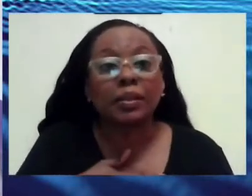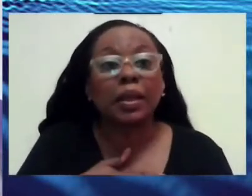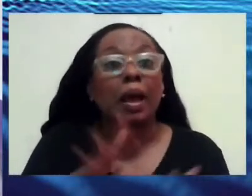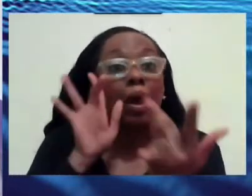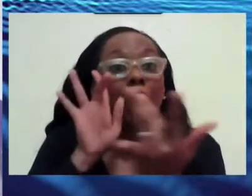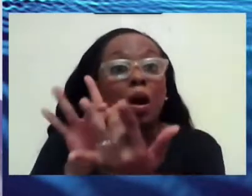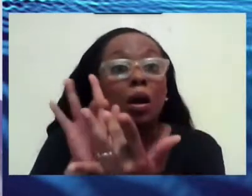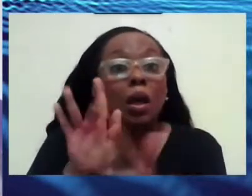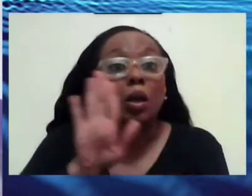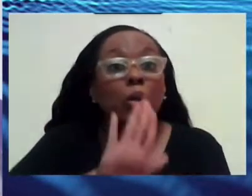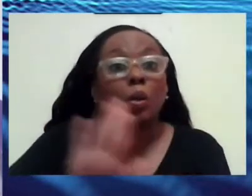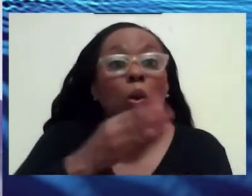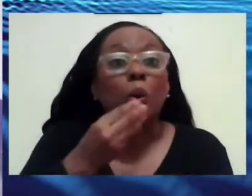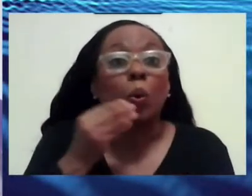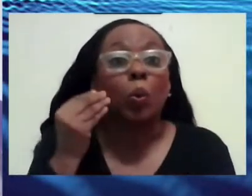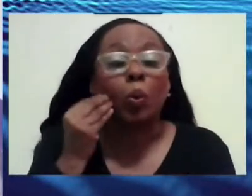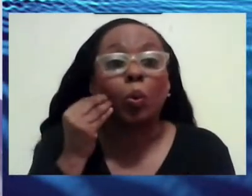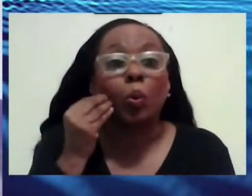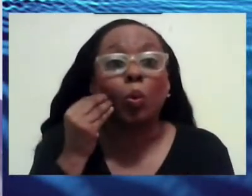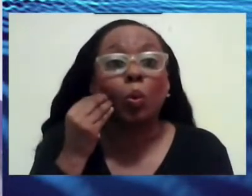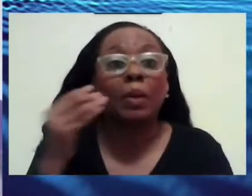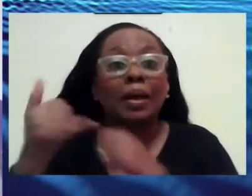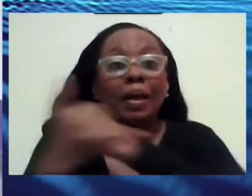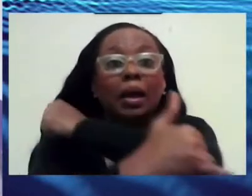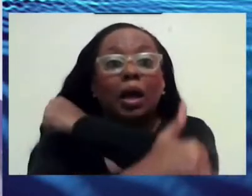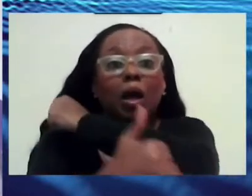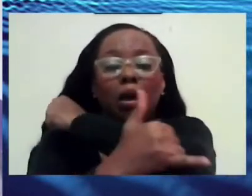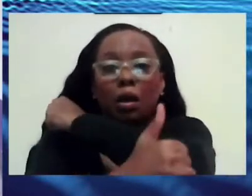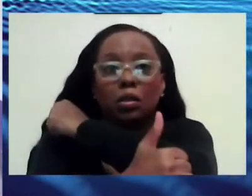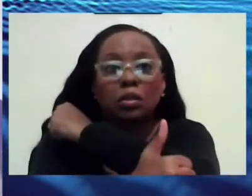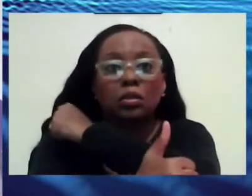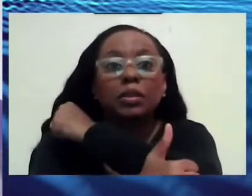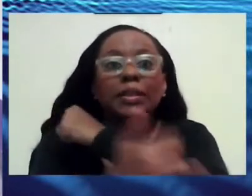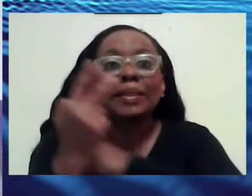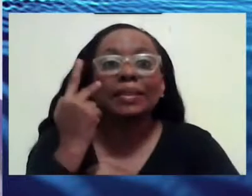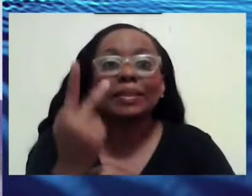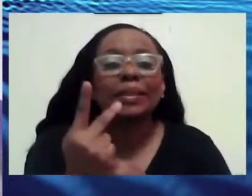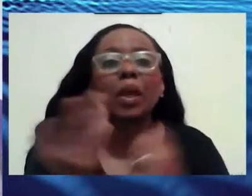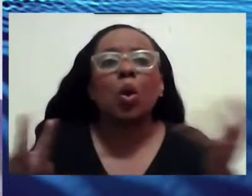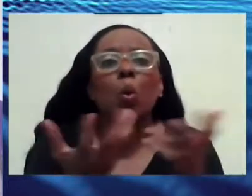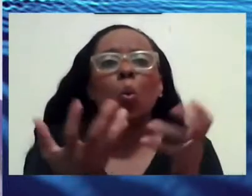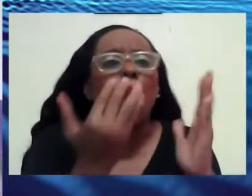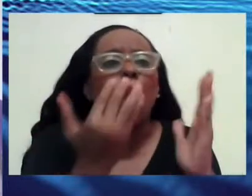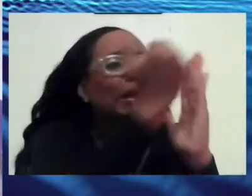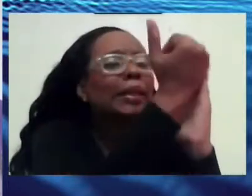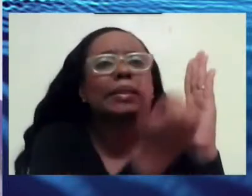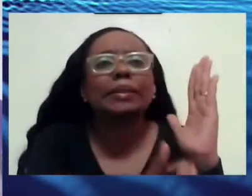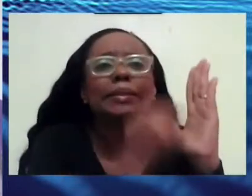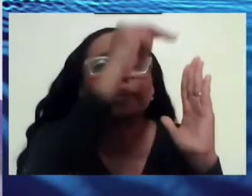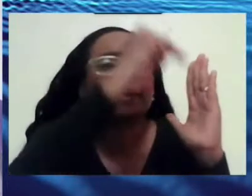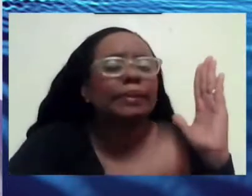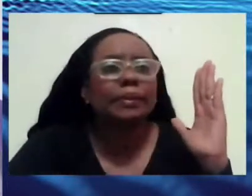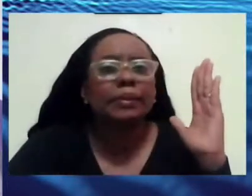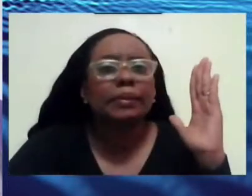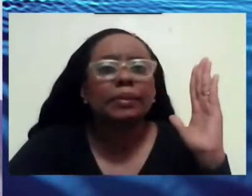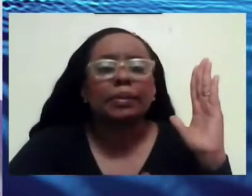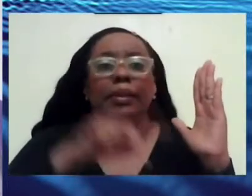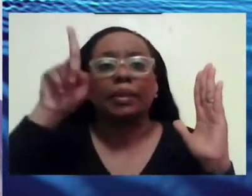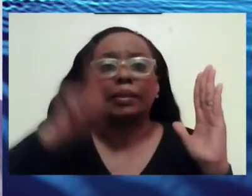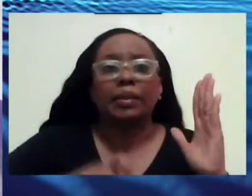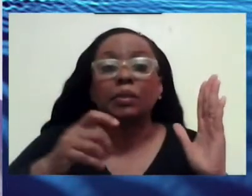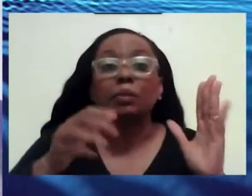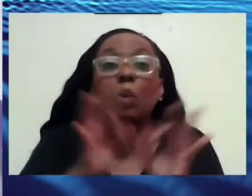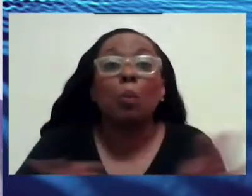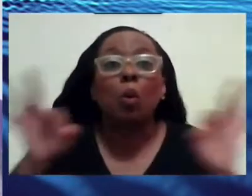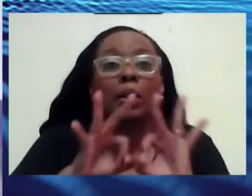your national disaster offices. Ensure that the work that you're doing is consistent with the needs list that has